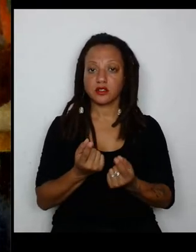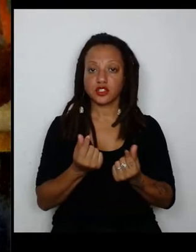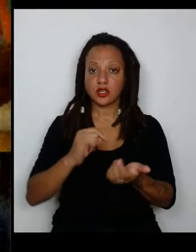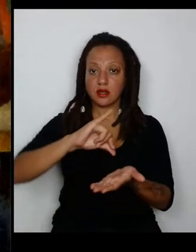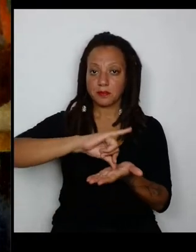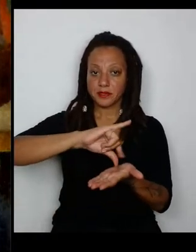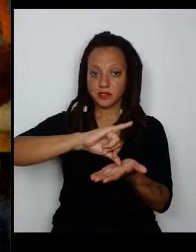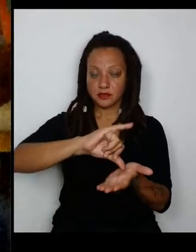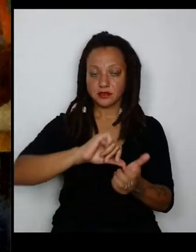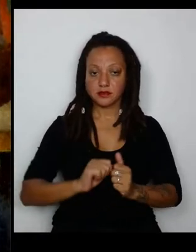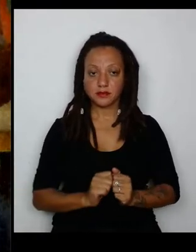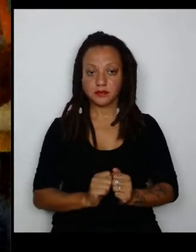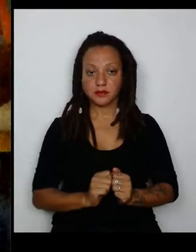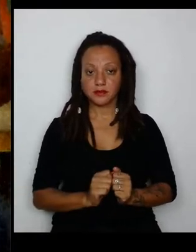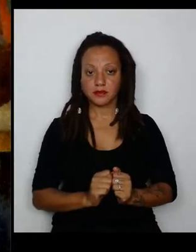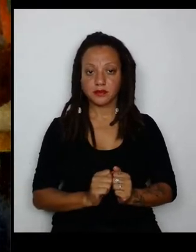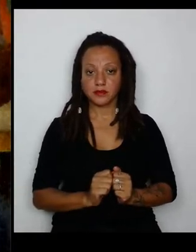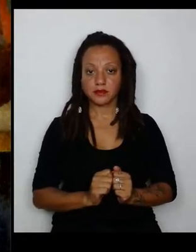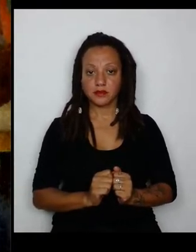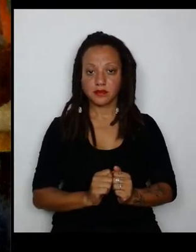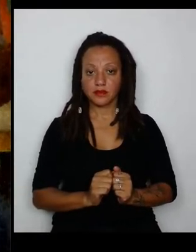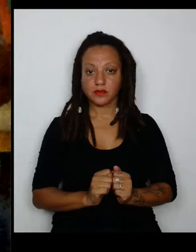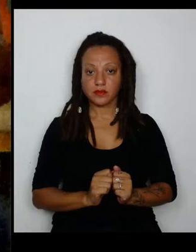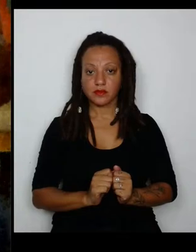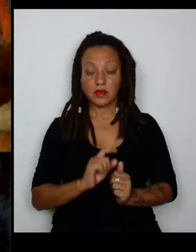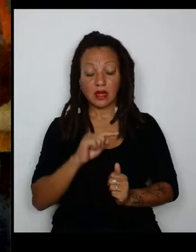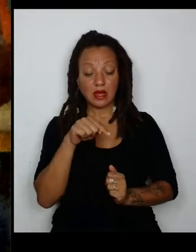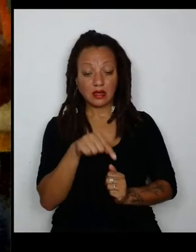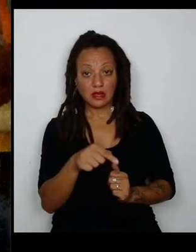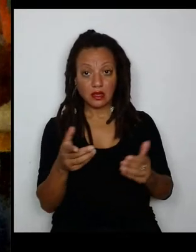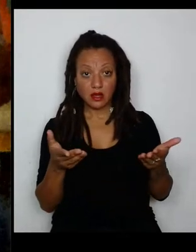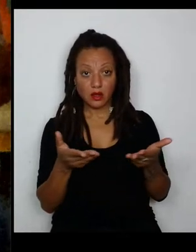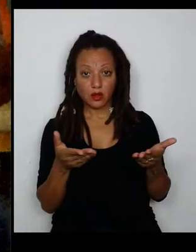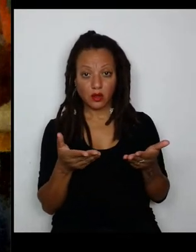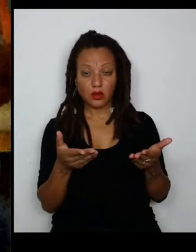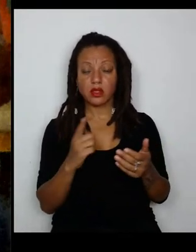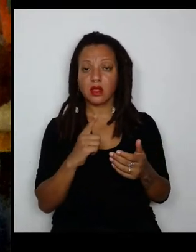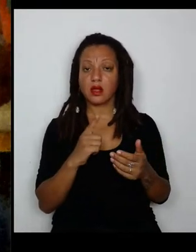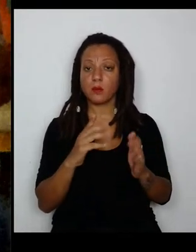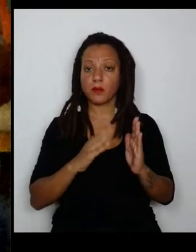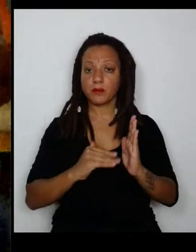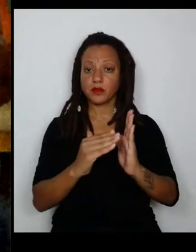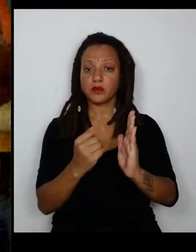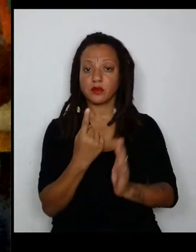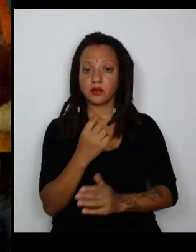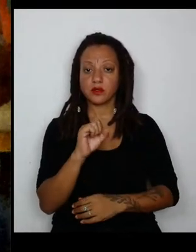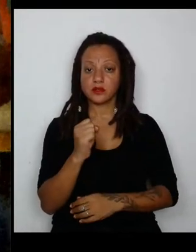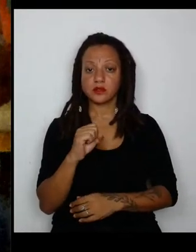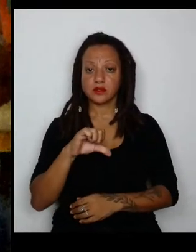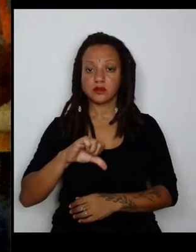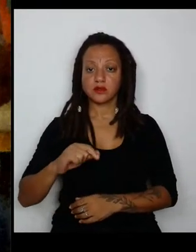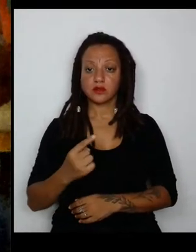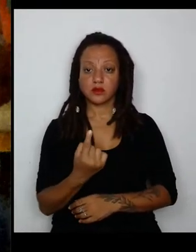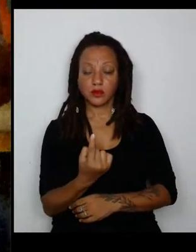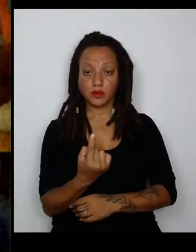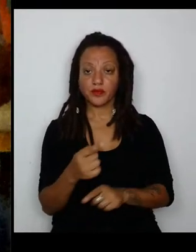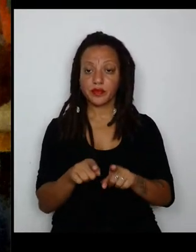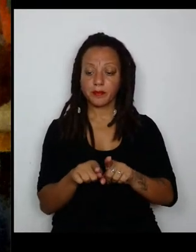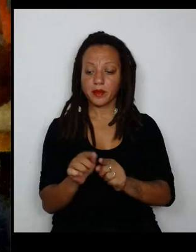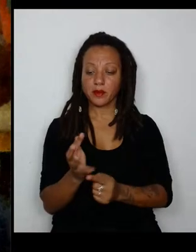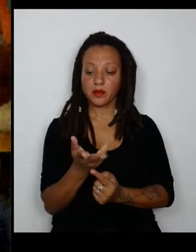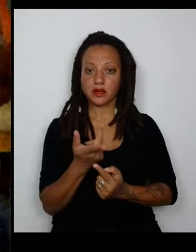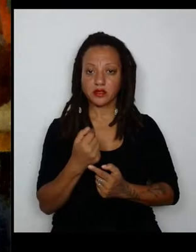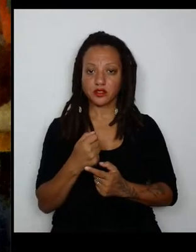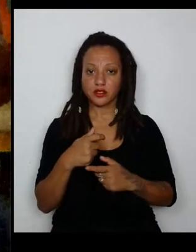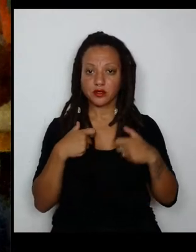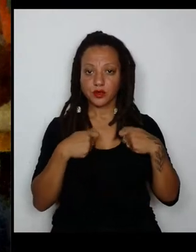of his departure for tahiti in 1891. here the artist dressed in a siemens sweater and club collared shirt is seen in